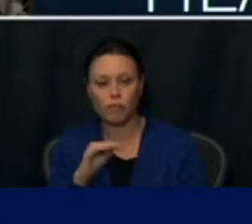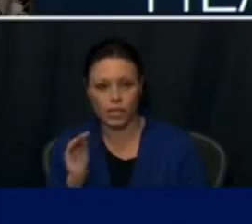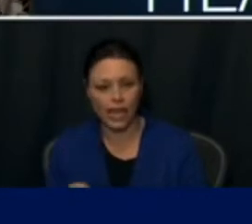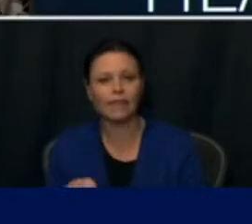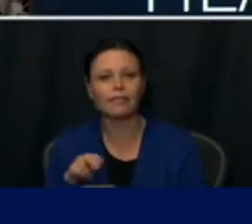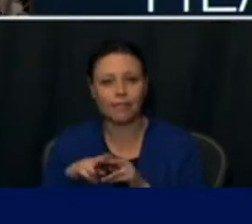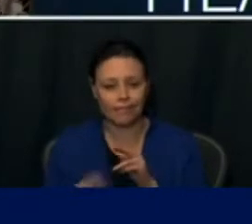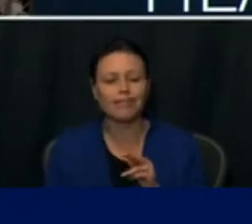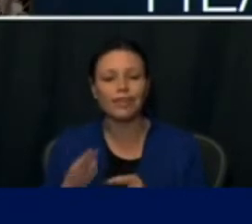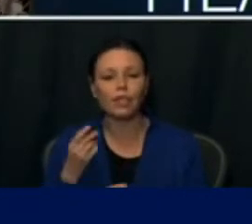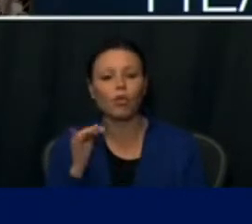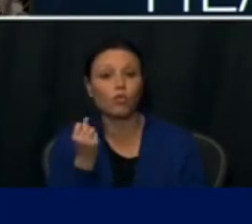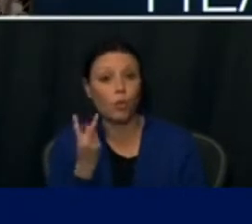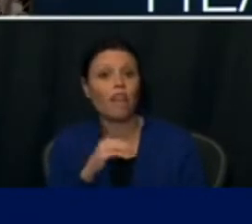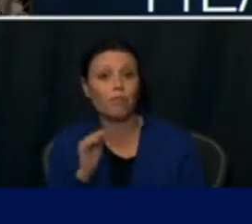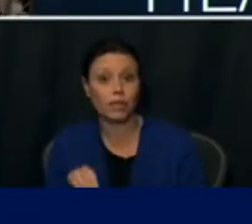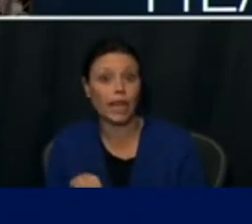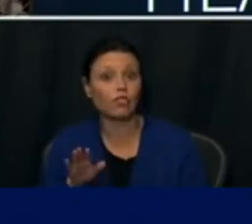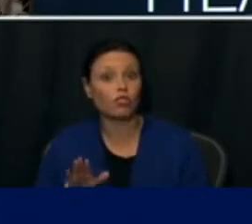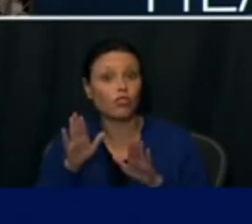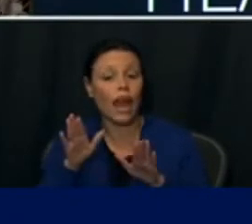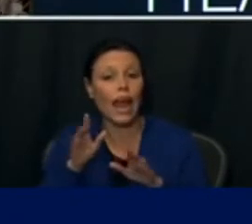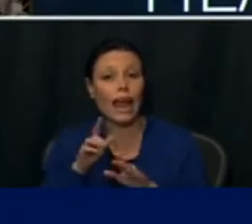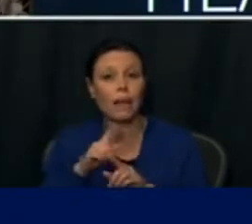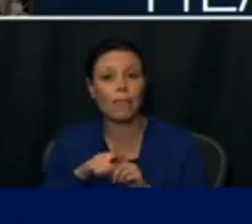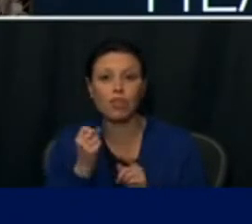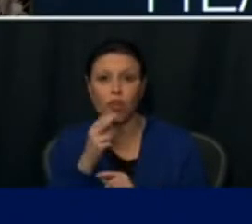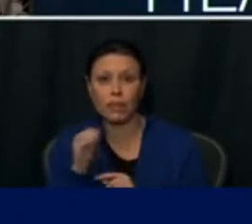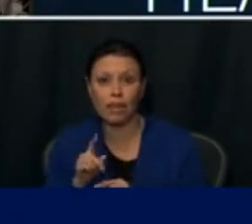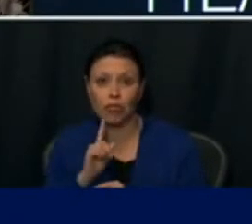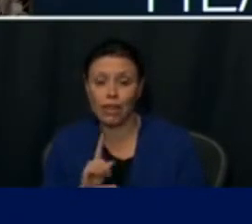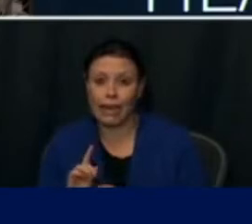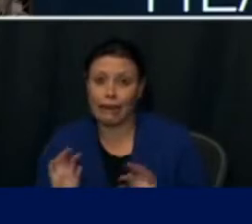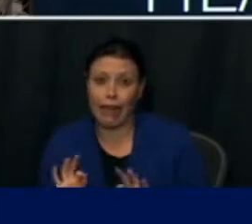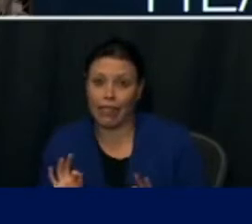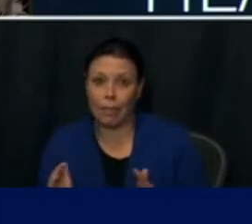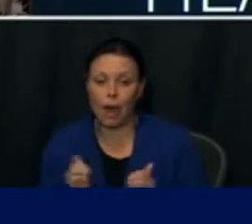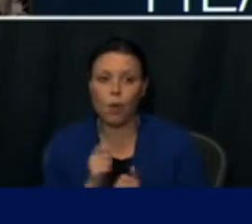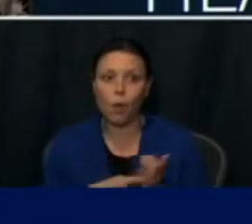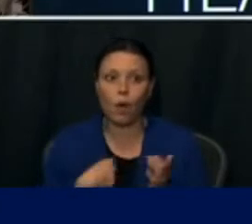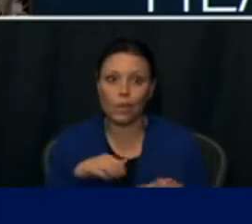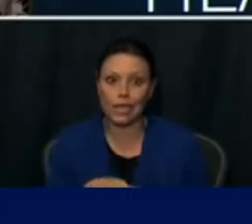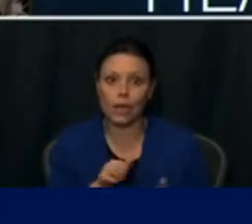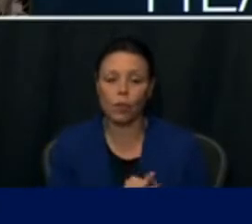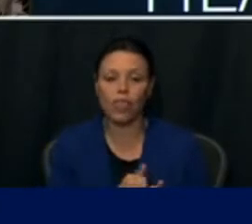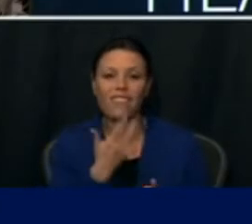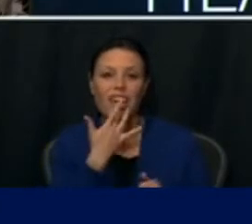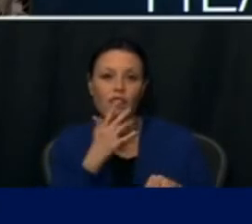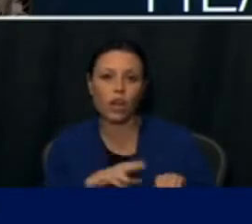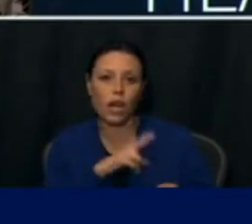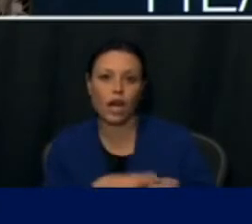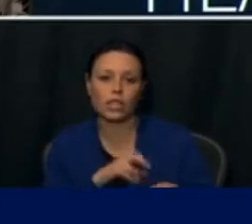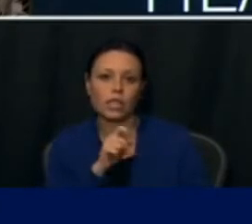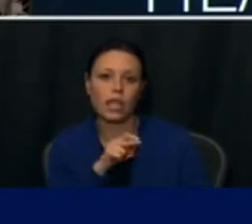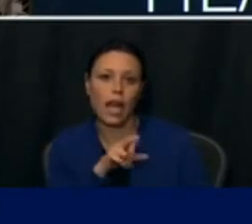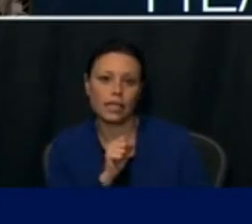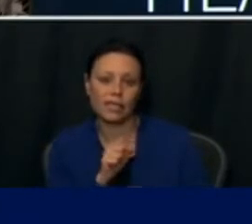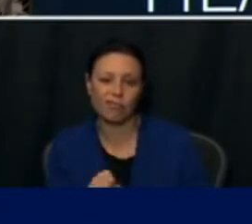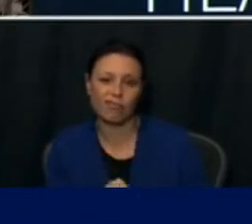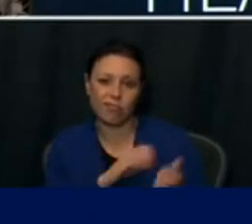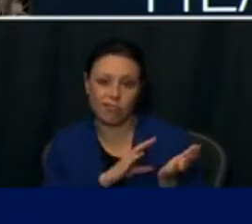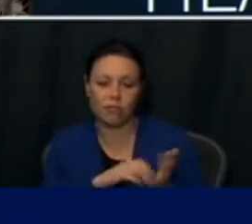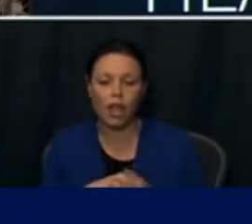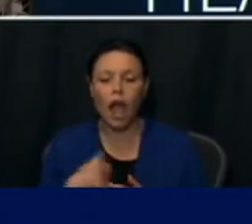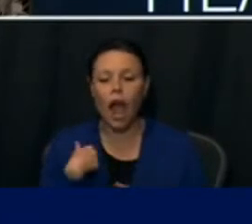12% is great by any standard but 12% is peanuts compared to what we've done with Favored Nations